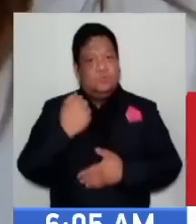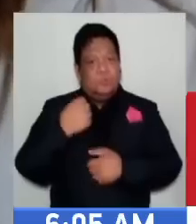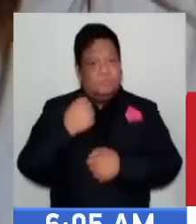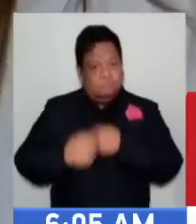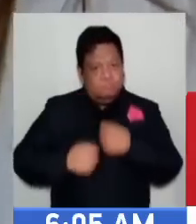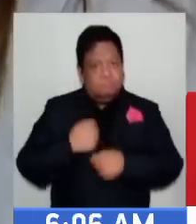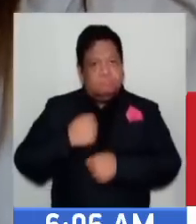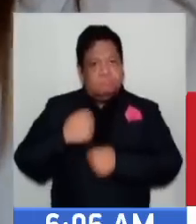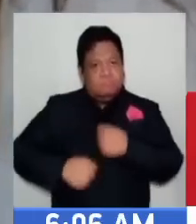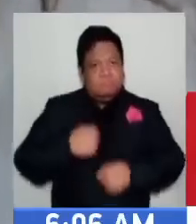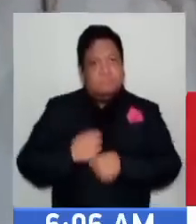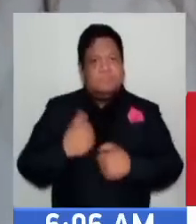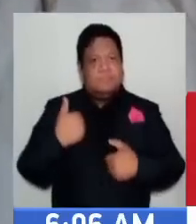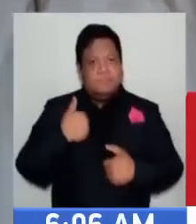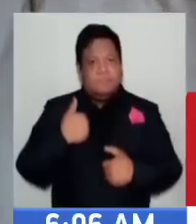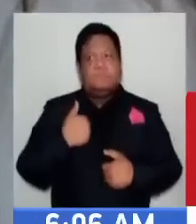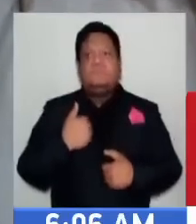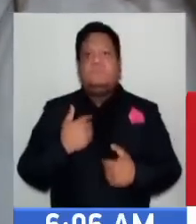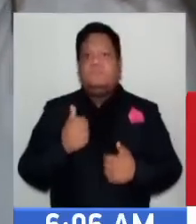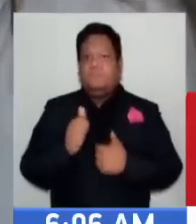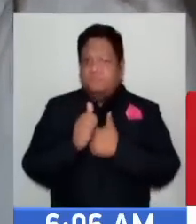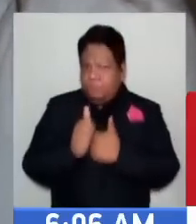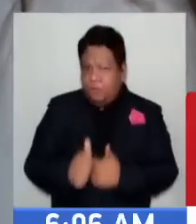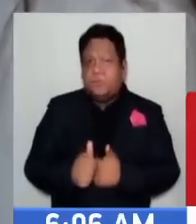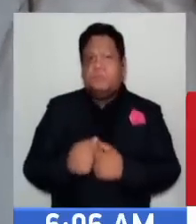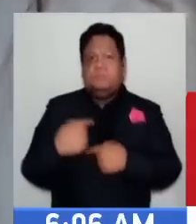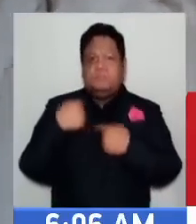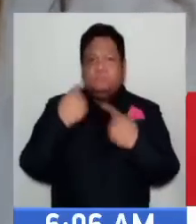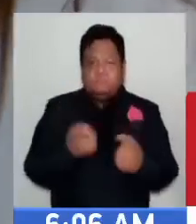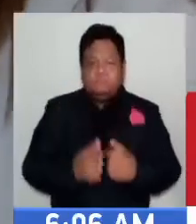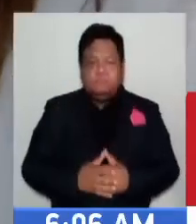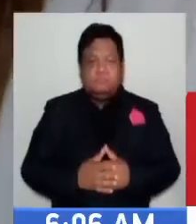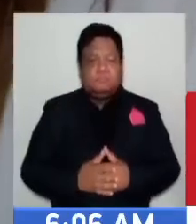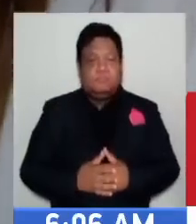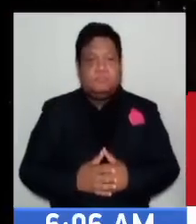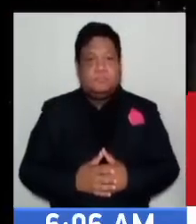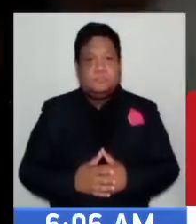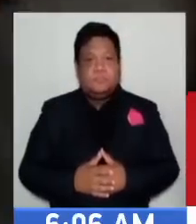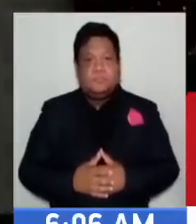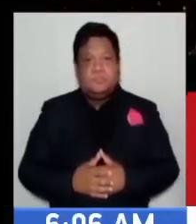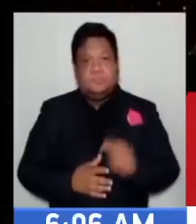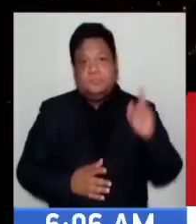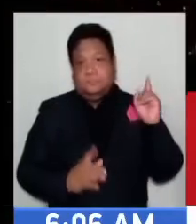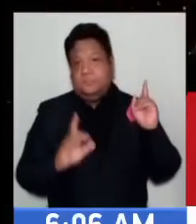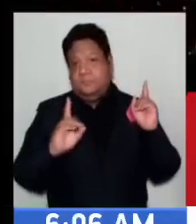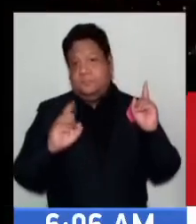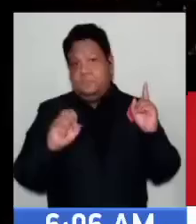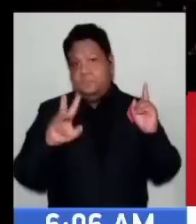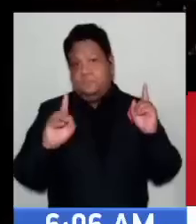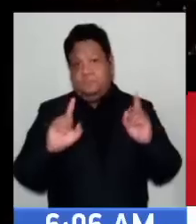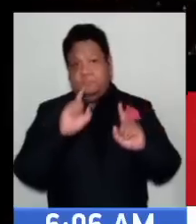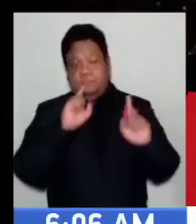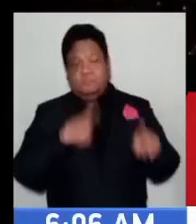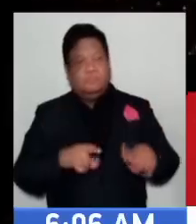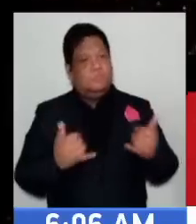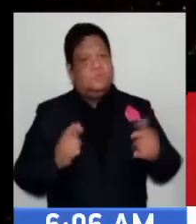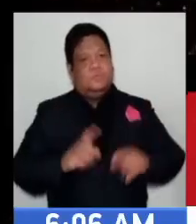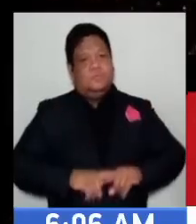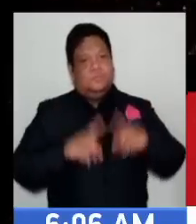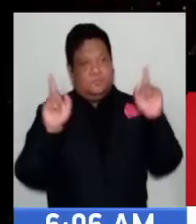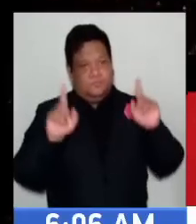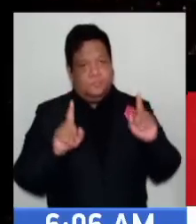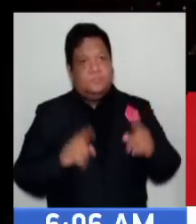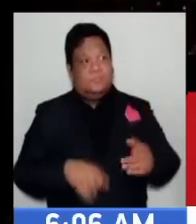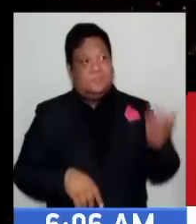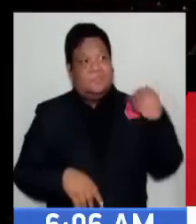complied. Sagot ng DSWD. Iba na po yung DSWD ngayon. May reklamo nung Biyernes, Sabado, may resulta na po